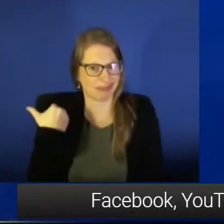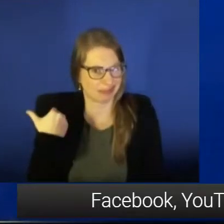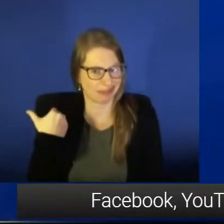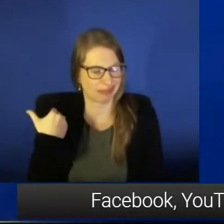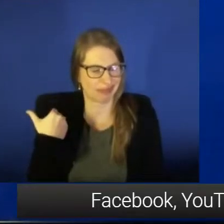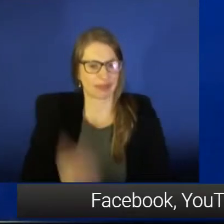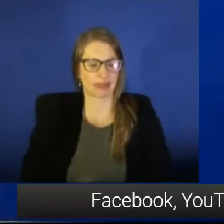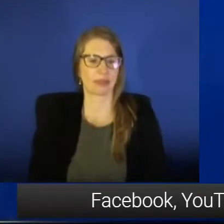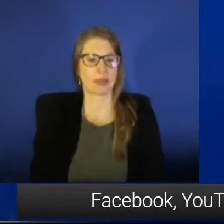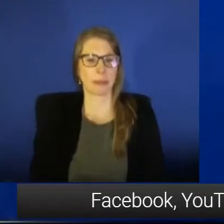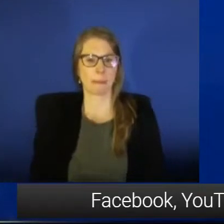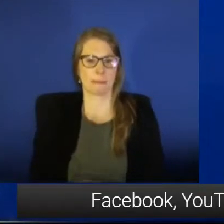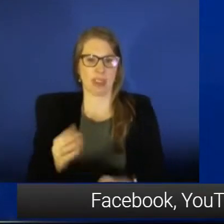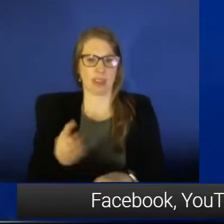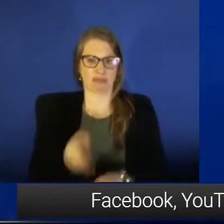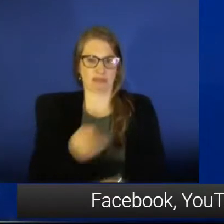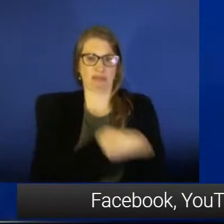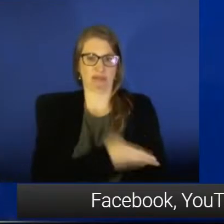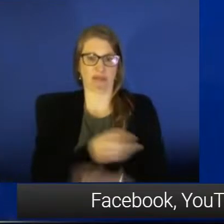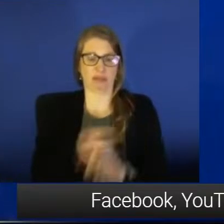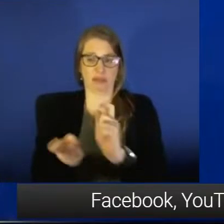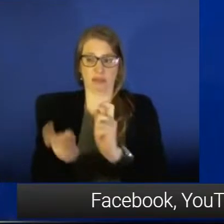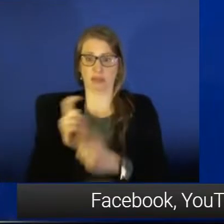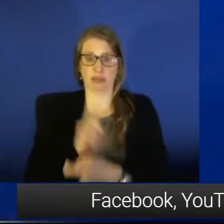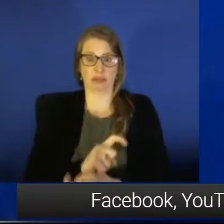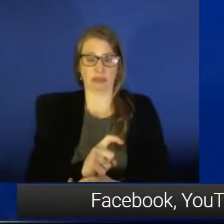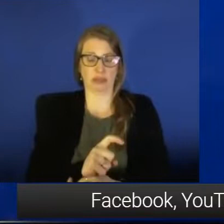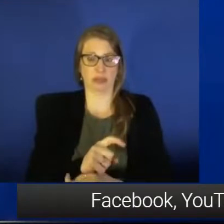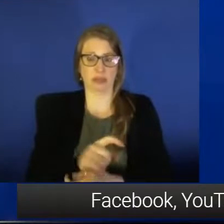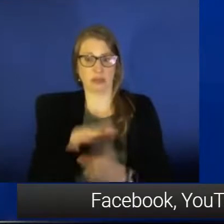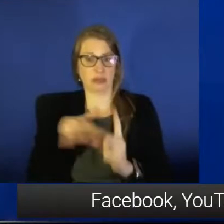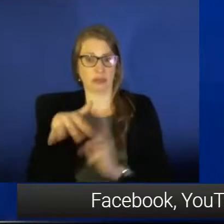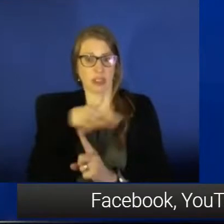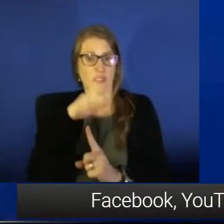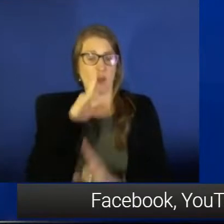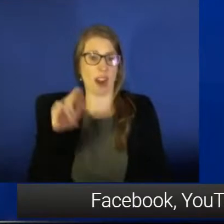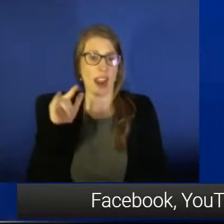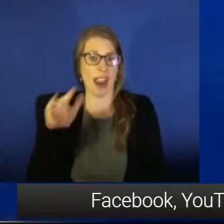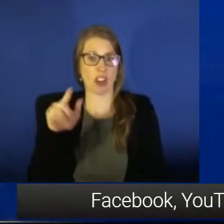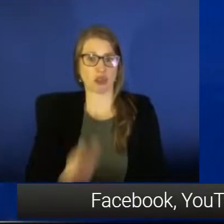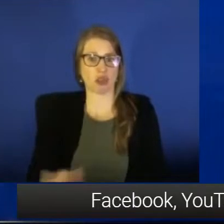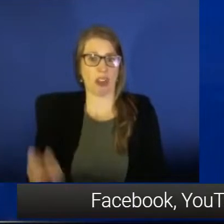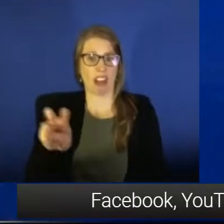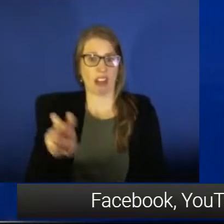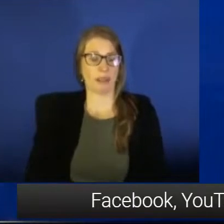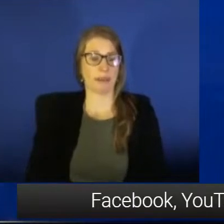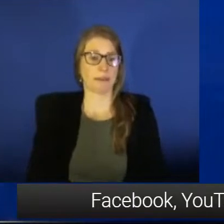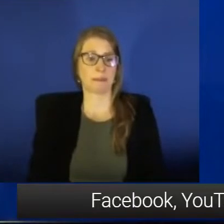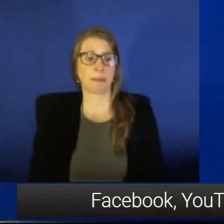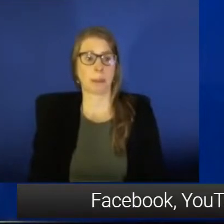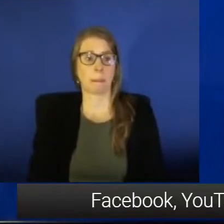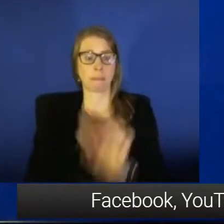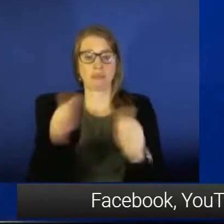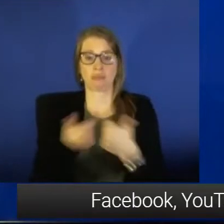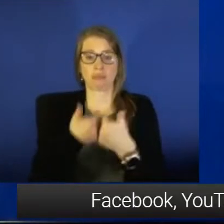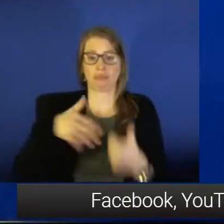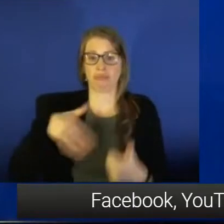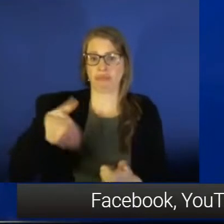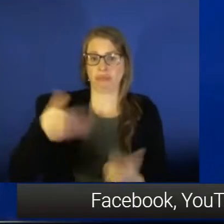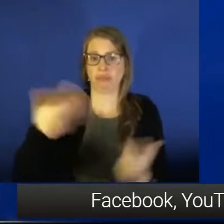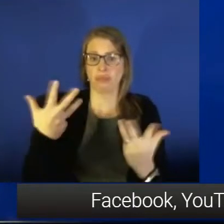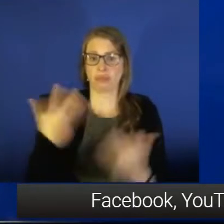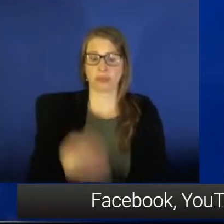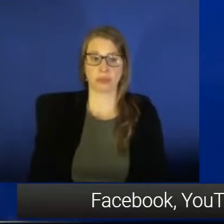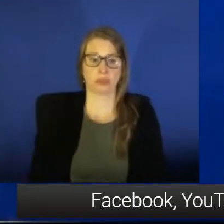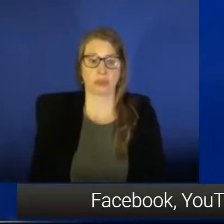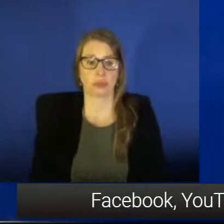done a better job of creating a safer environment on air travel. So I think what we haven't challenged yet is the high